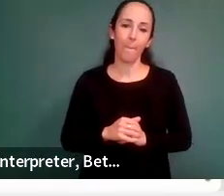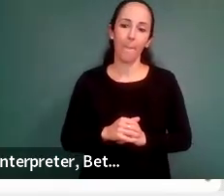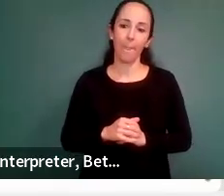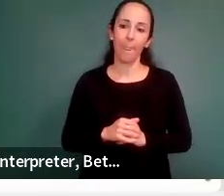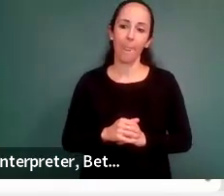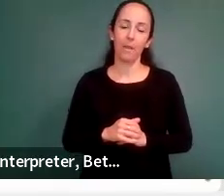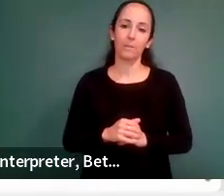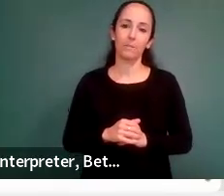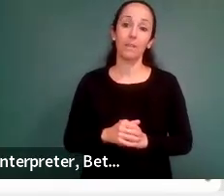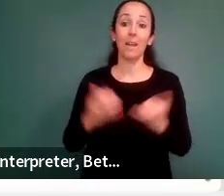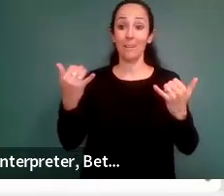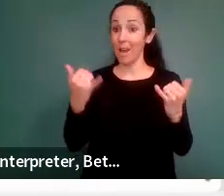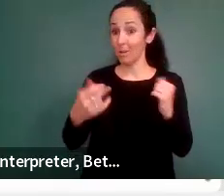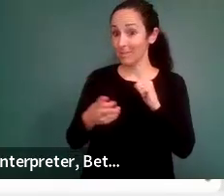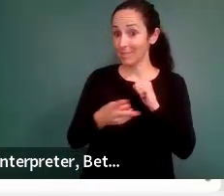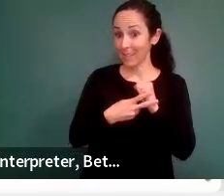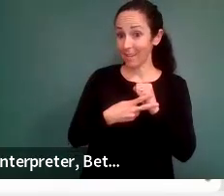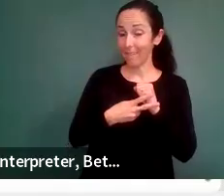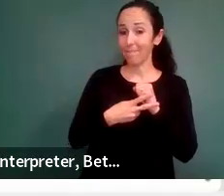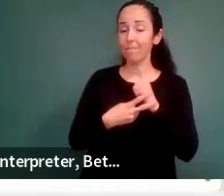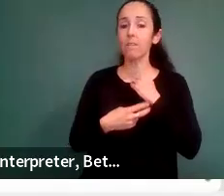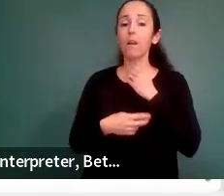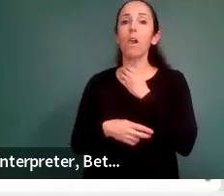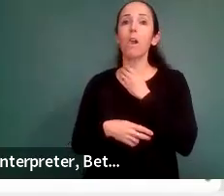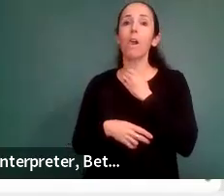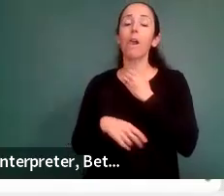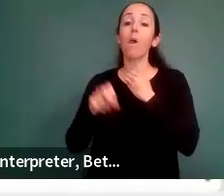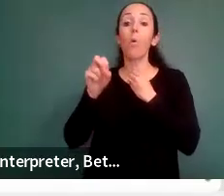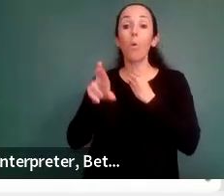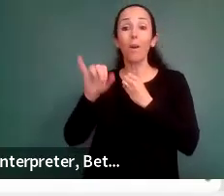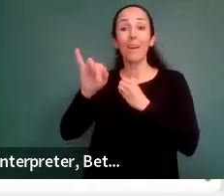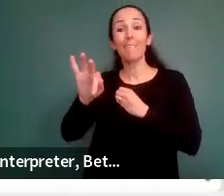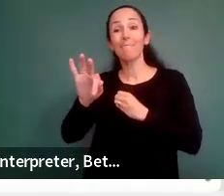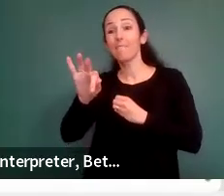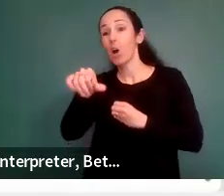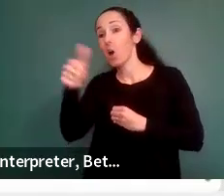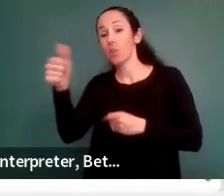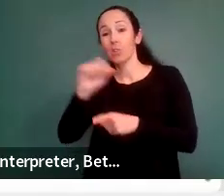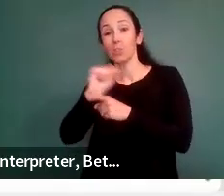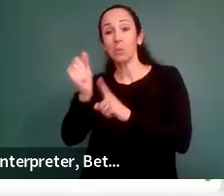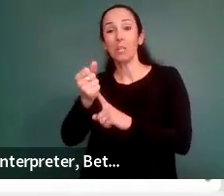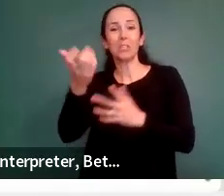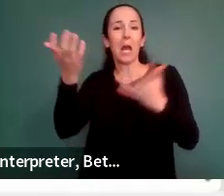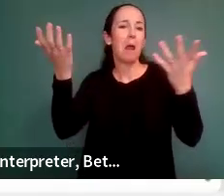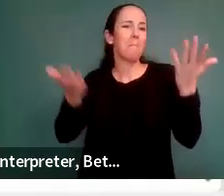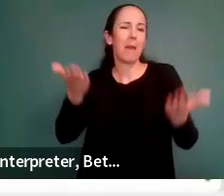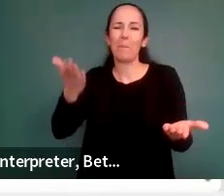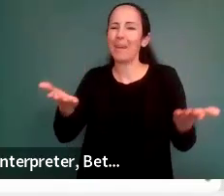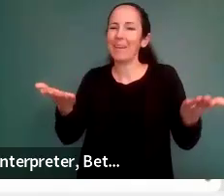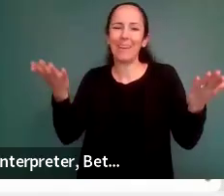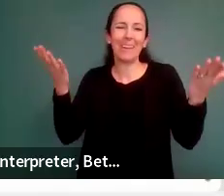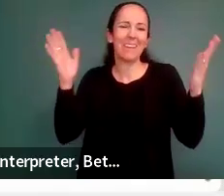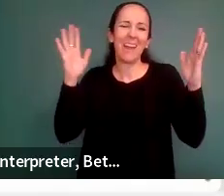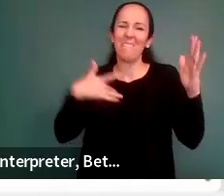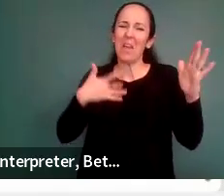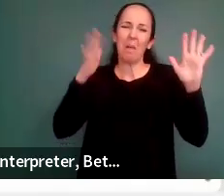So now I can save it. Or if there's another situation, let's say I don't want to describe this. I just don't think it's